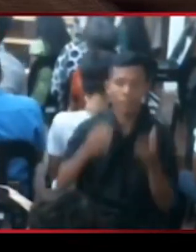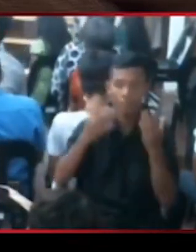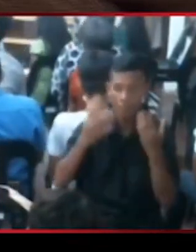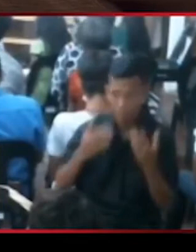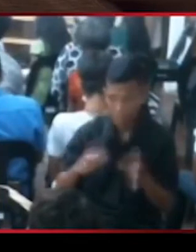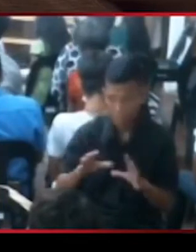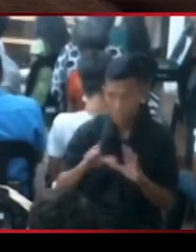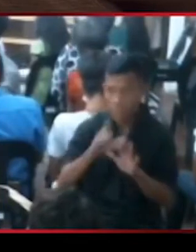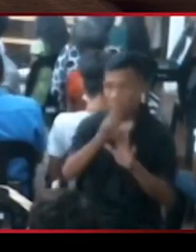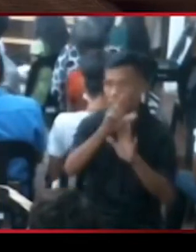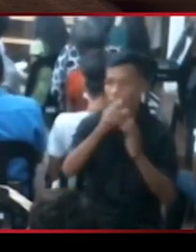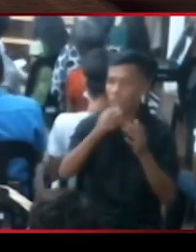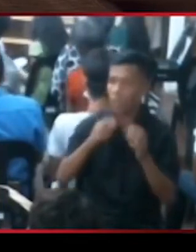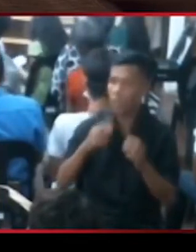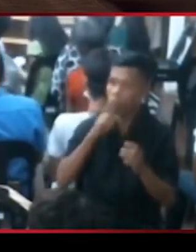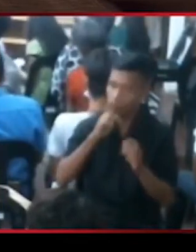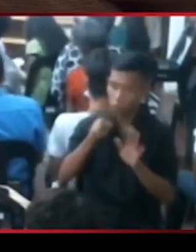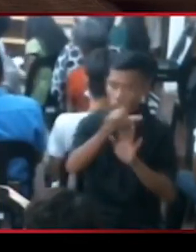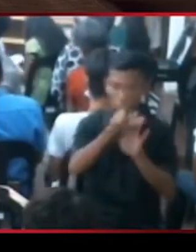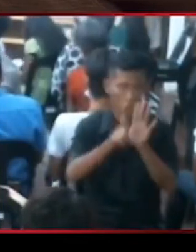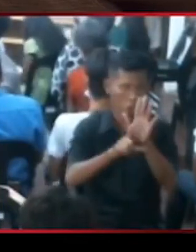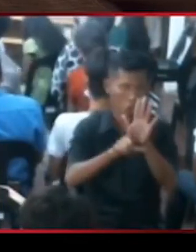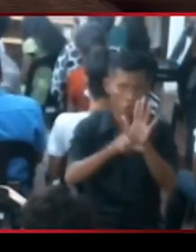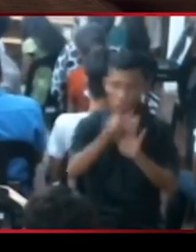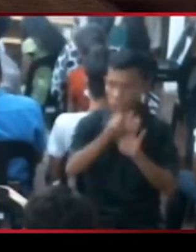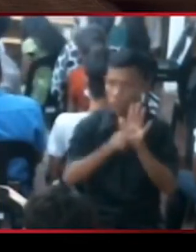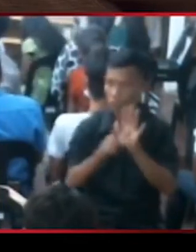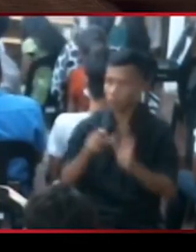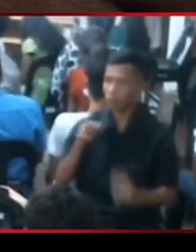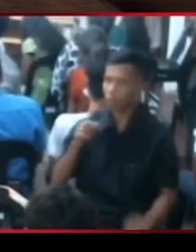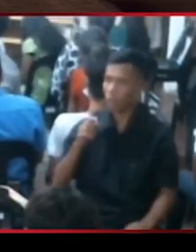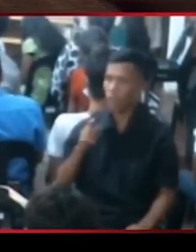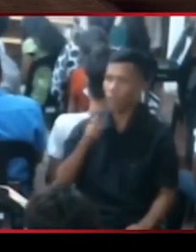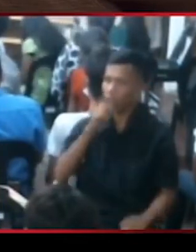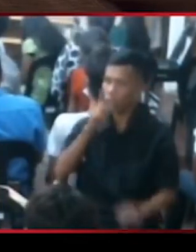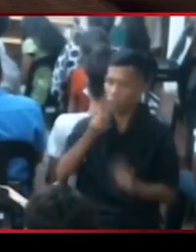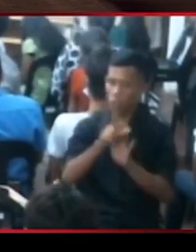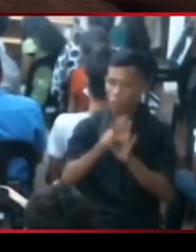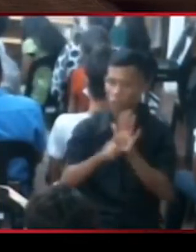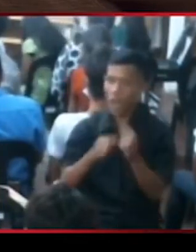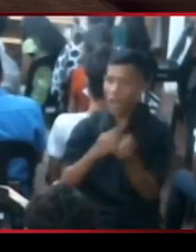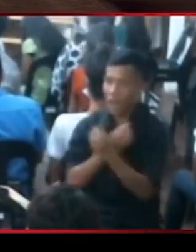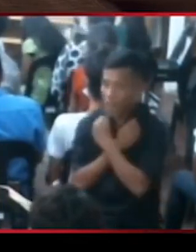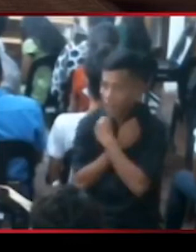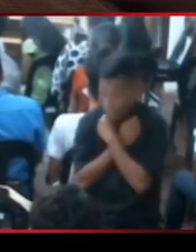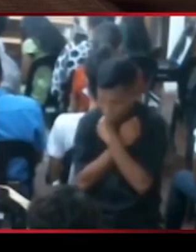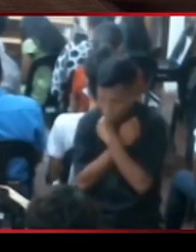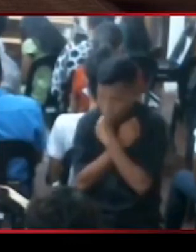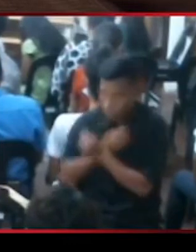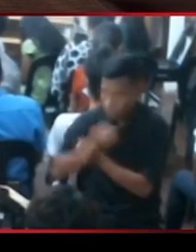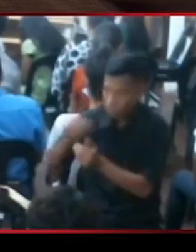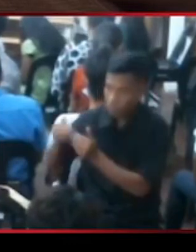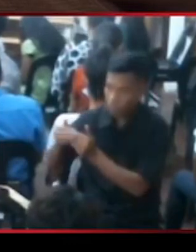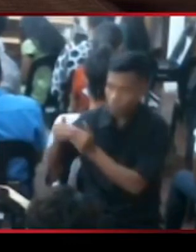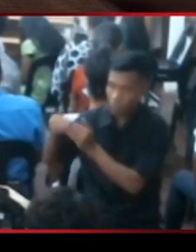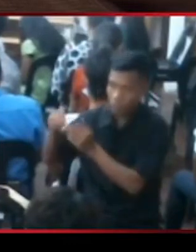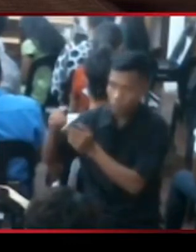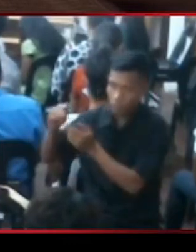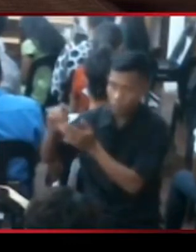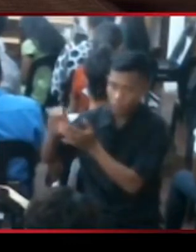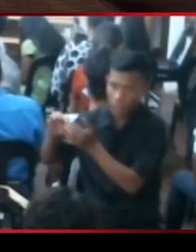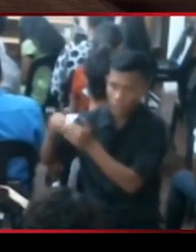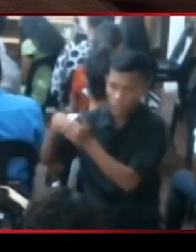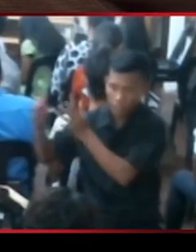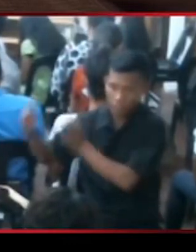royal law according to Scripture, thou shalt love thy neighbor as thyself, ye